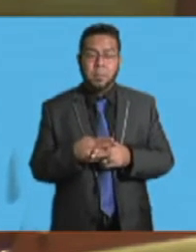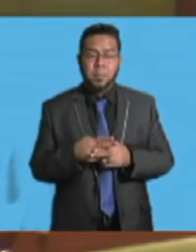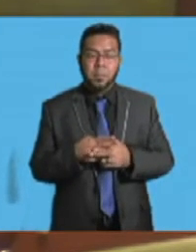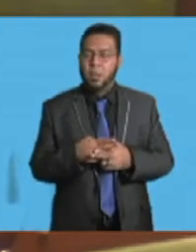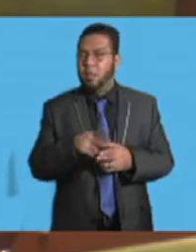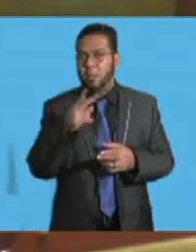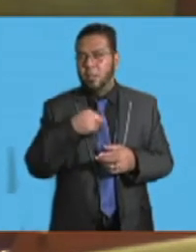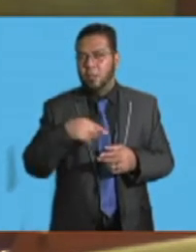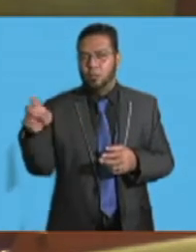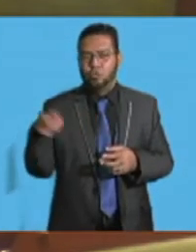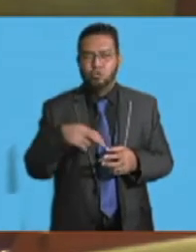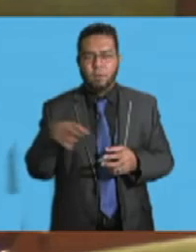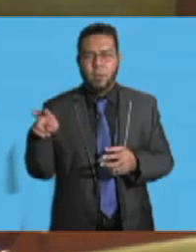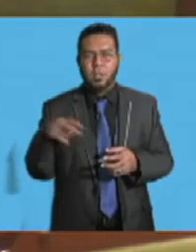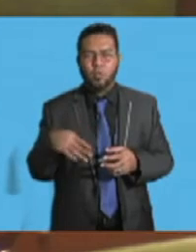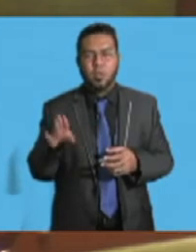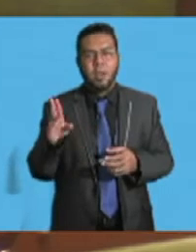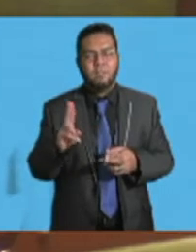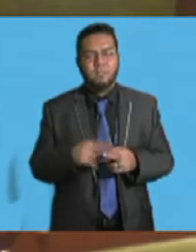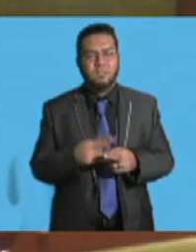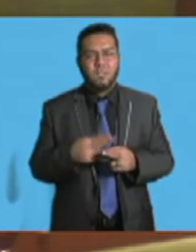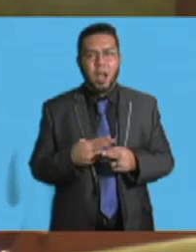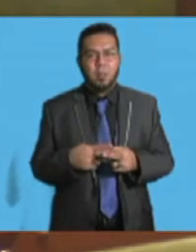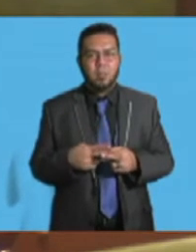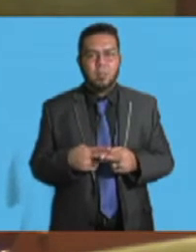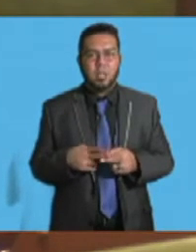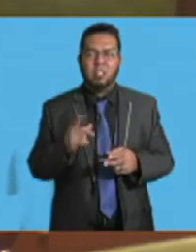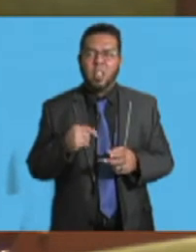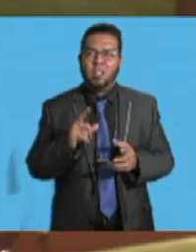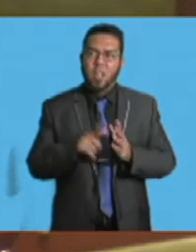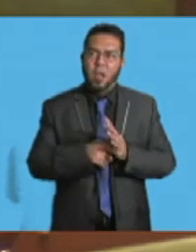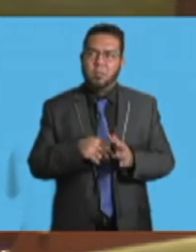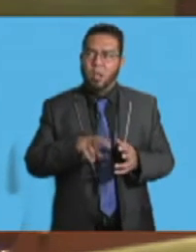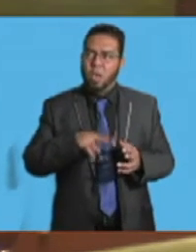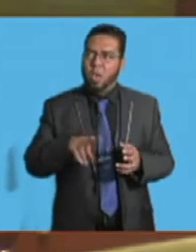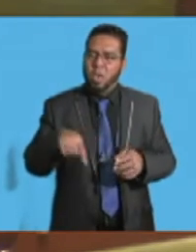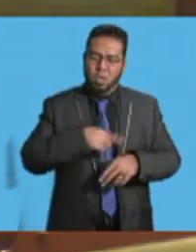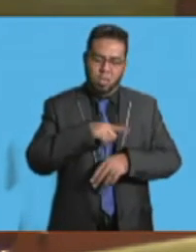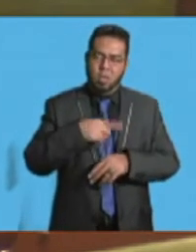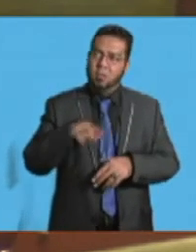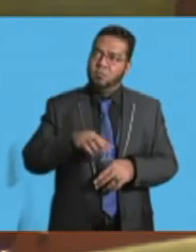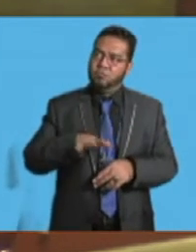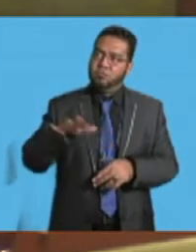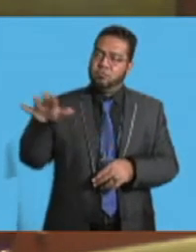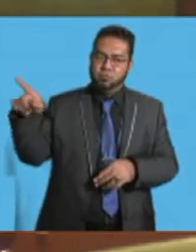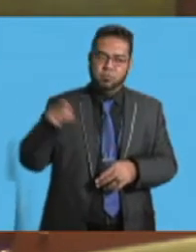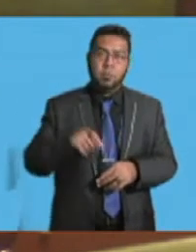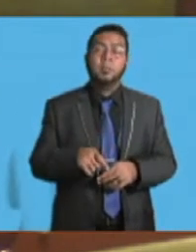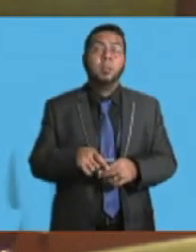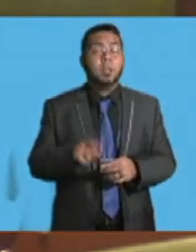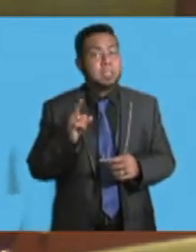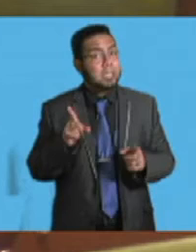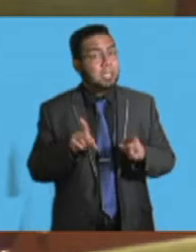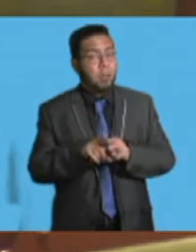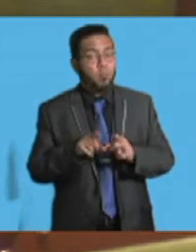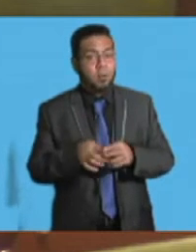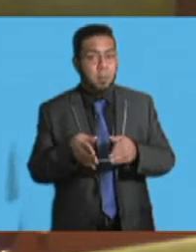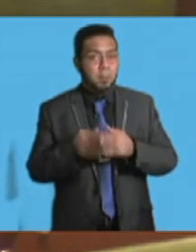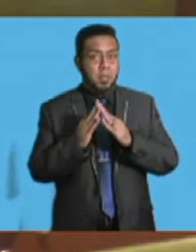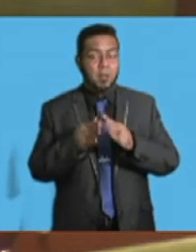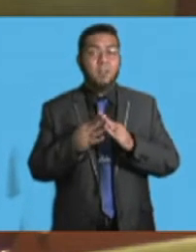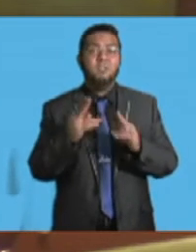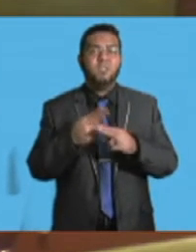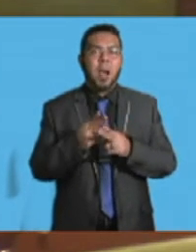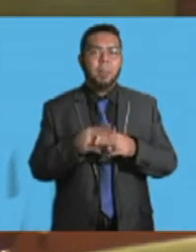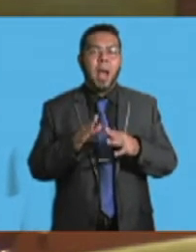than traveling to their farms, which normally take time to reach. For the past 5 years, the Ministry has constructed around 65